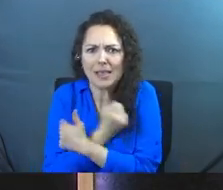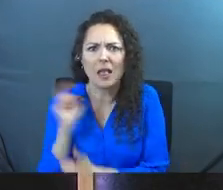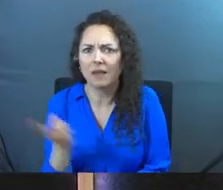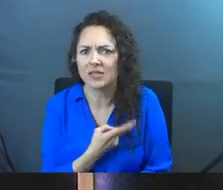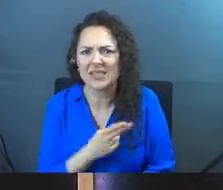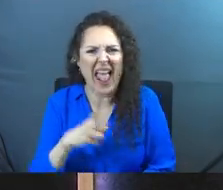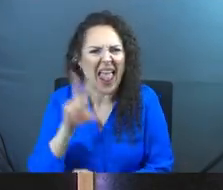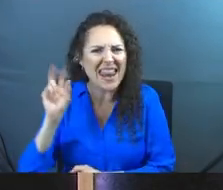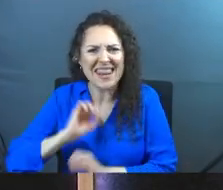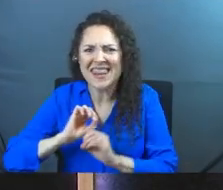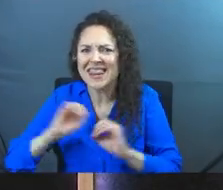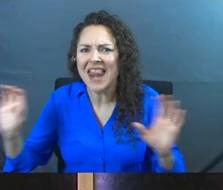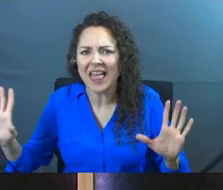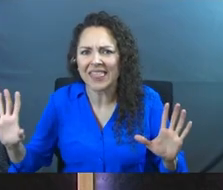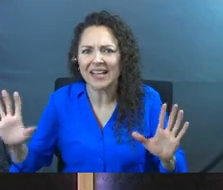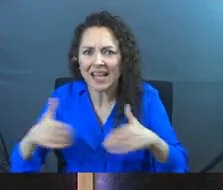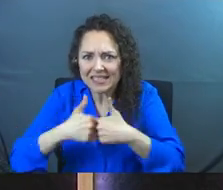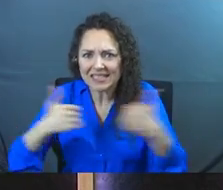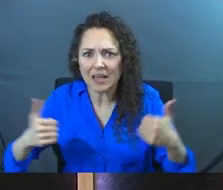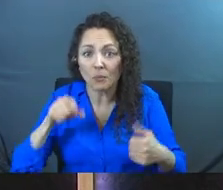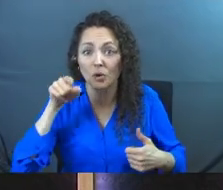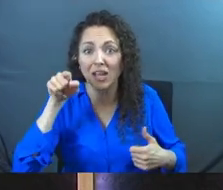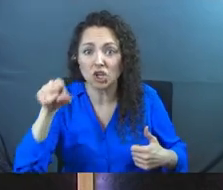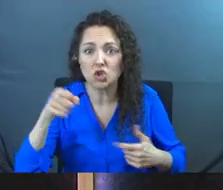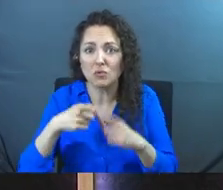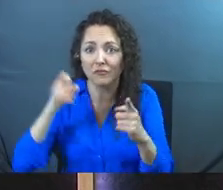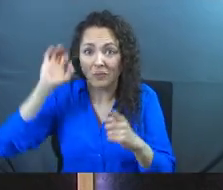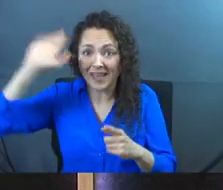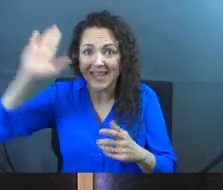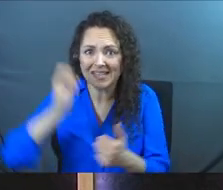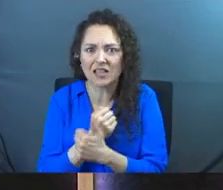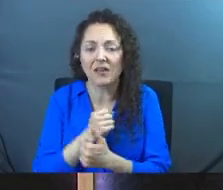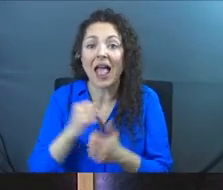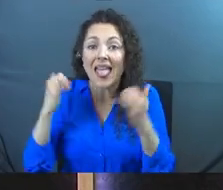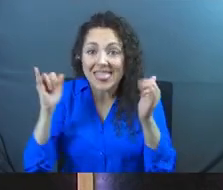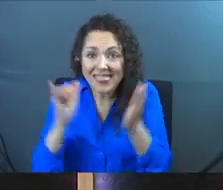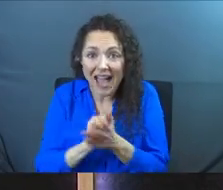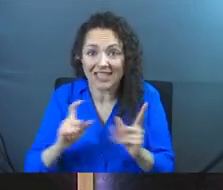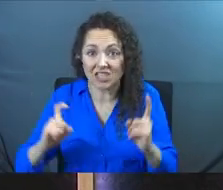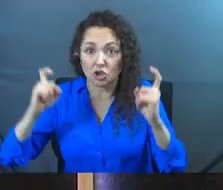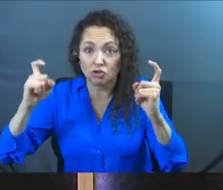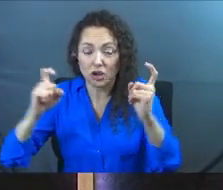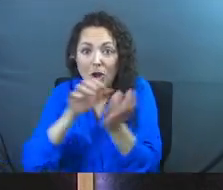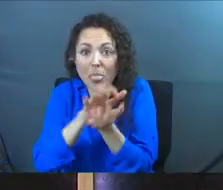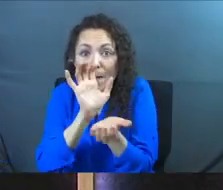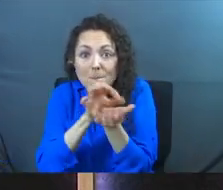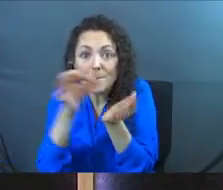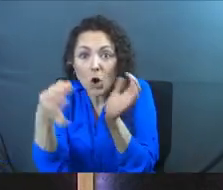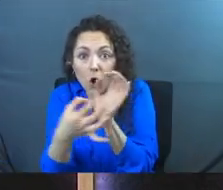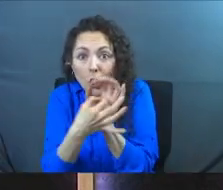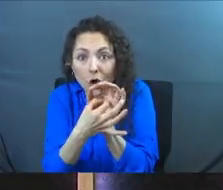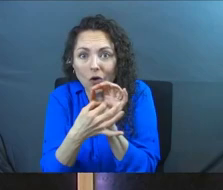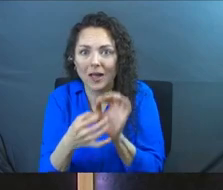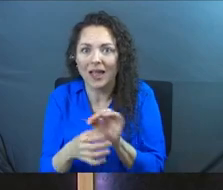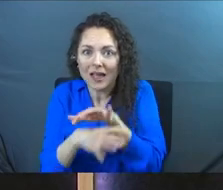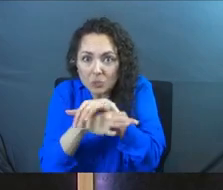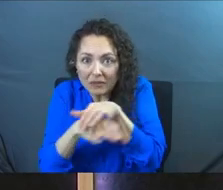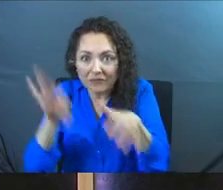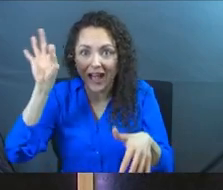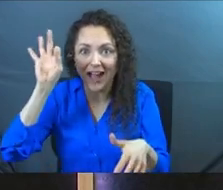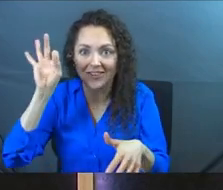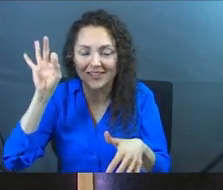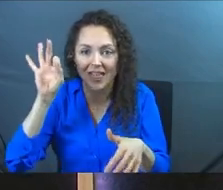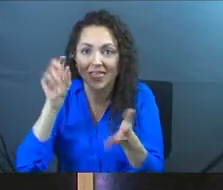that love. That's the treasure that we find in this field. That's the pearl that we've been looking for.